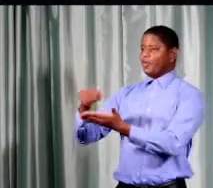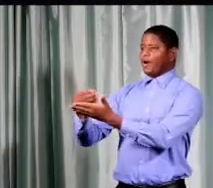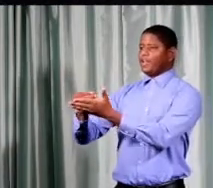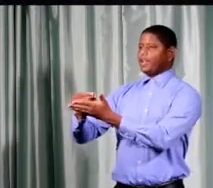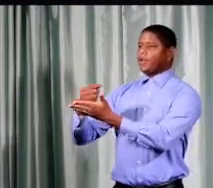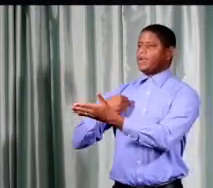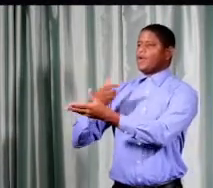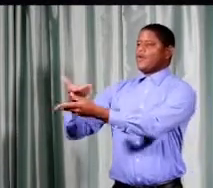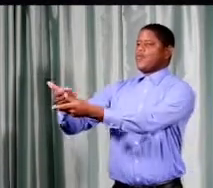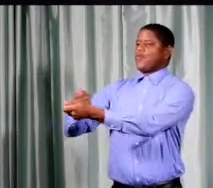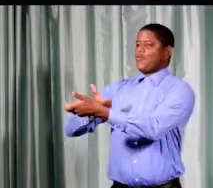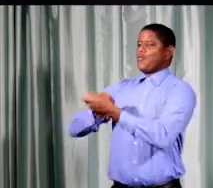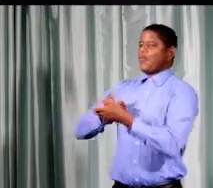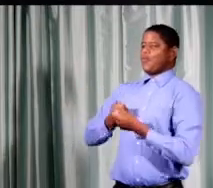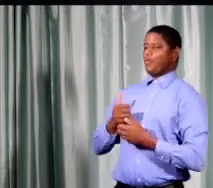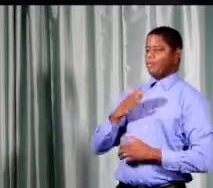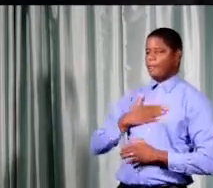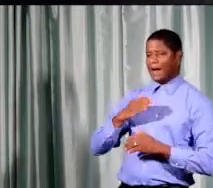Right?